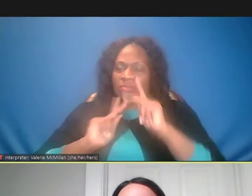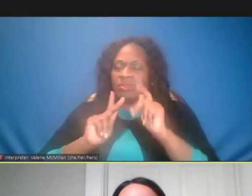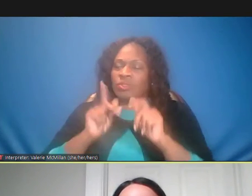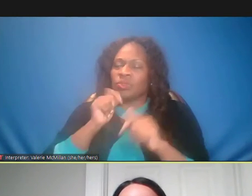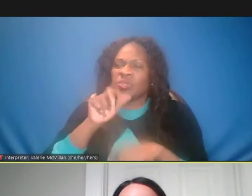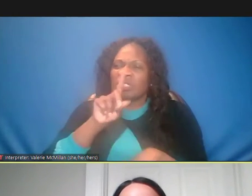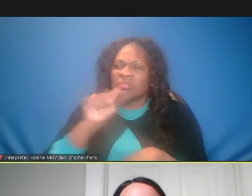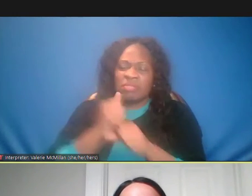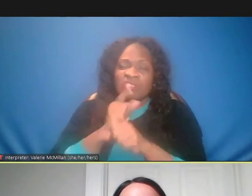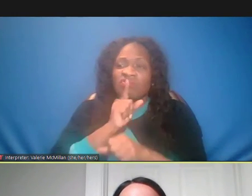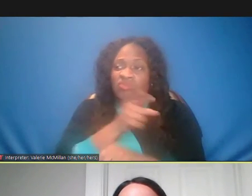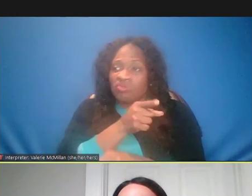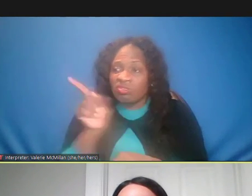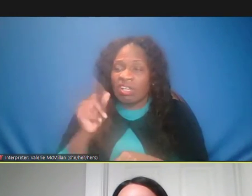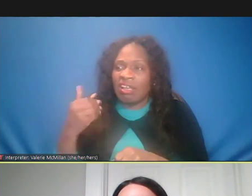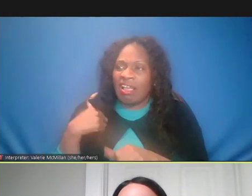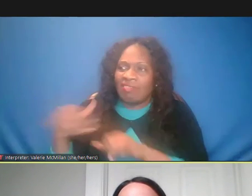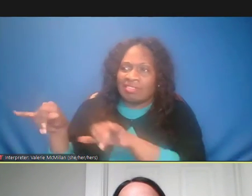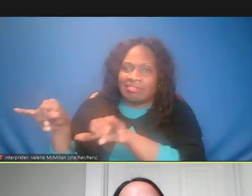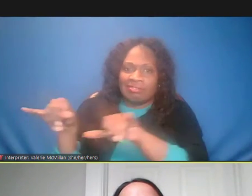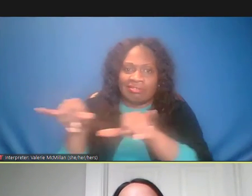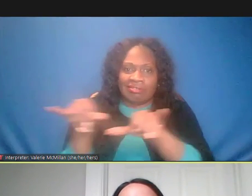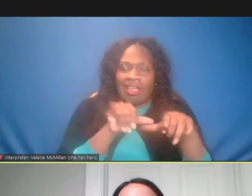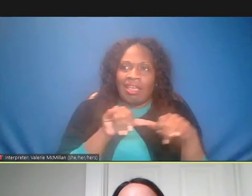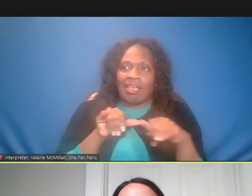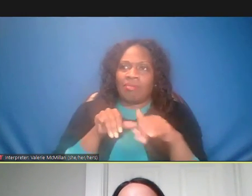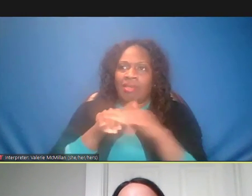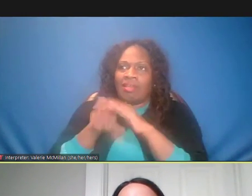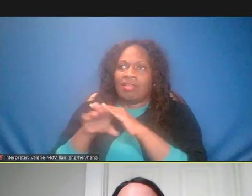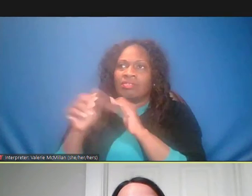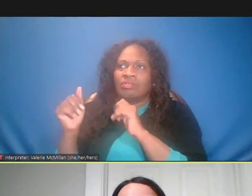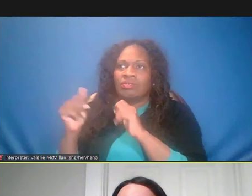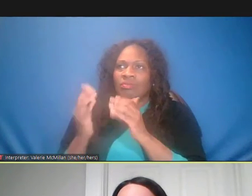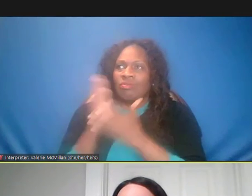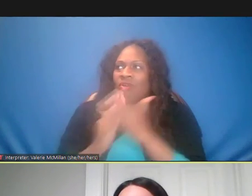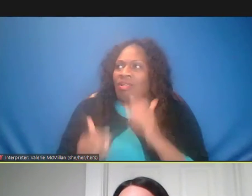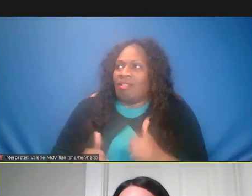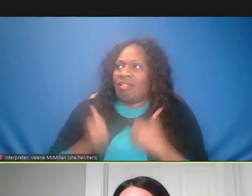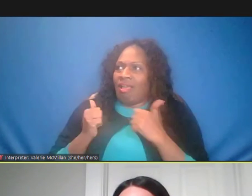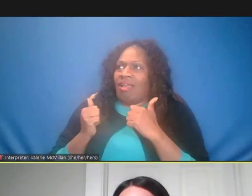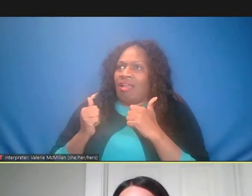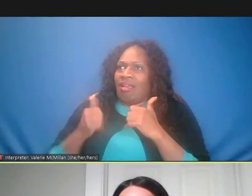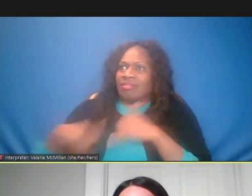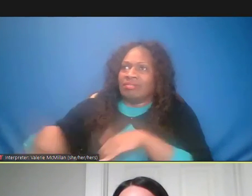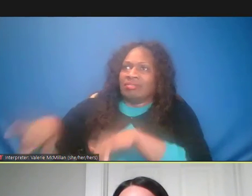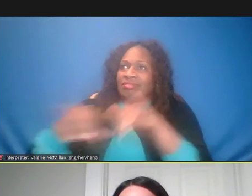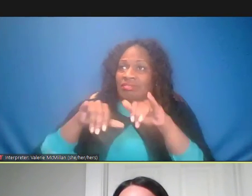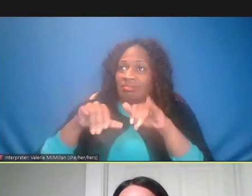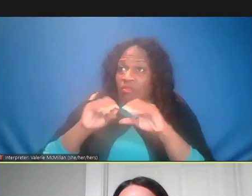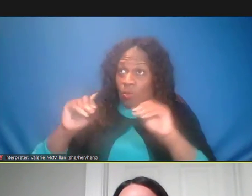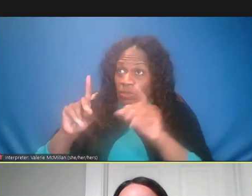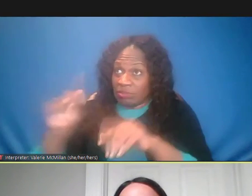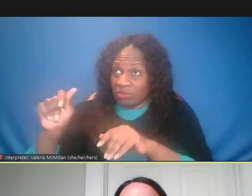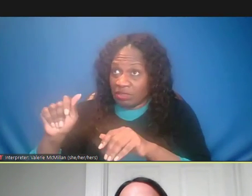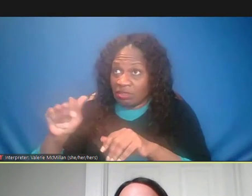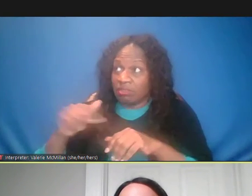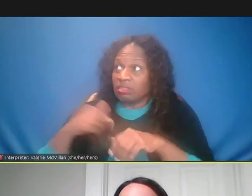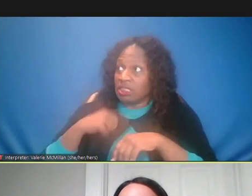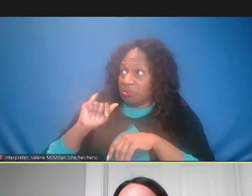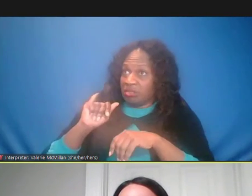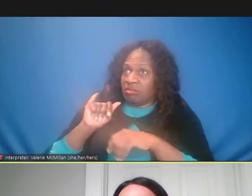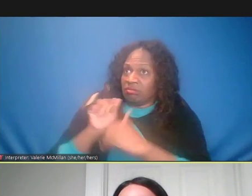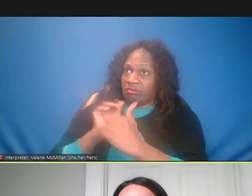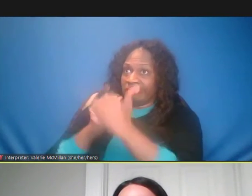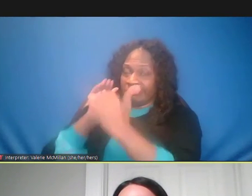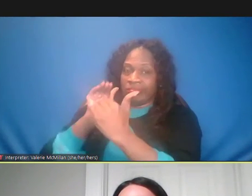by making sure they have the same access to all aspects of life as those without disabilities. This